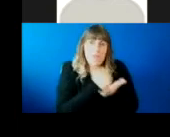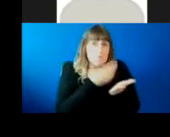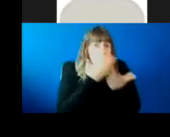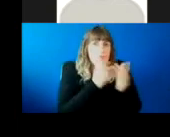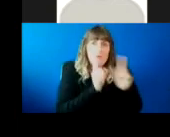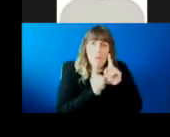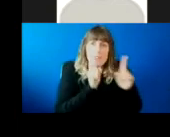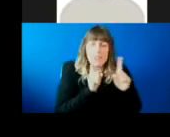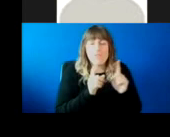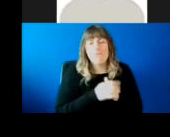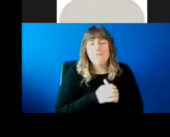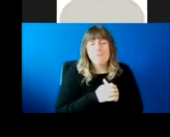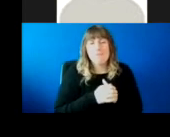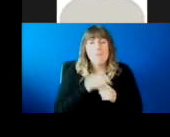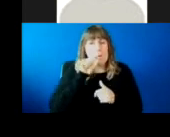a lovely side to Twitter.